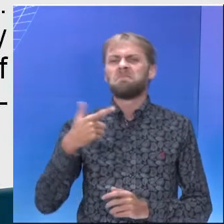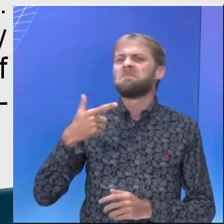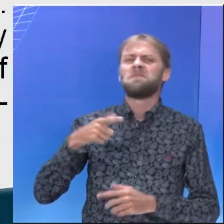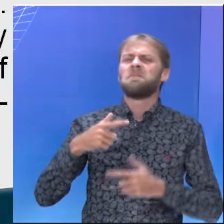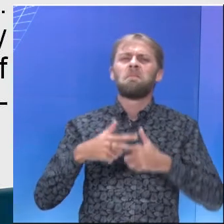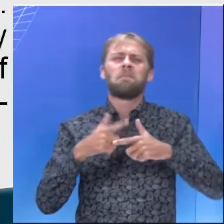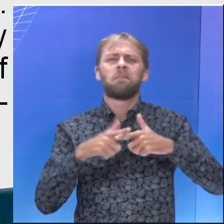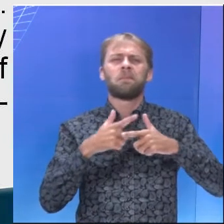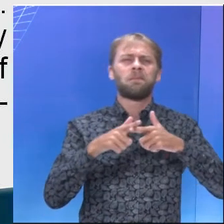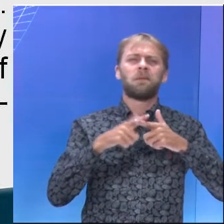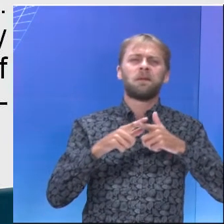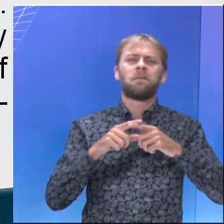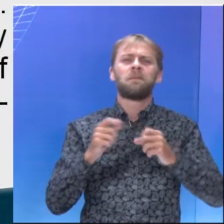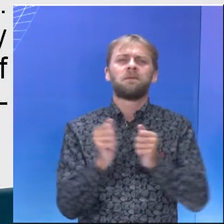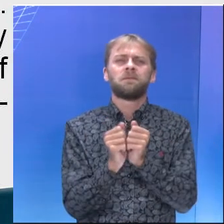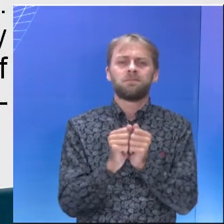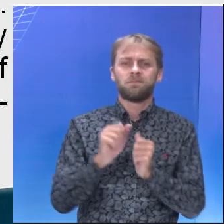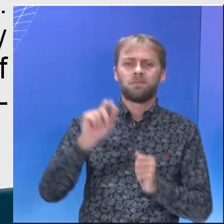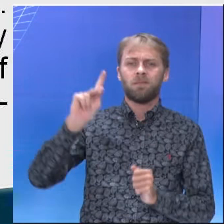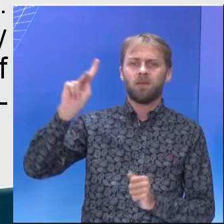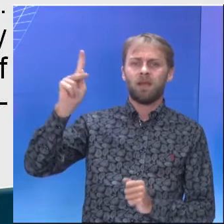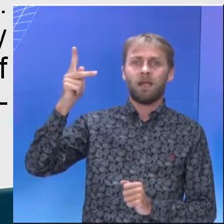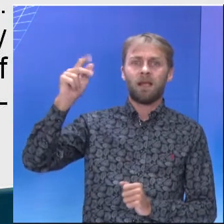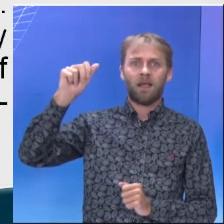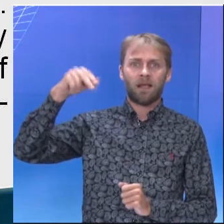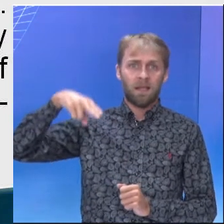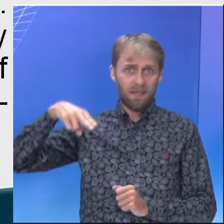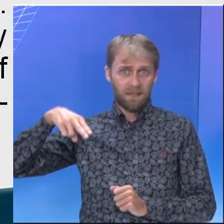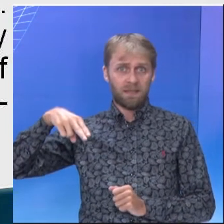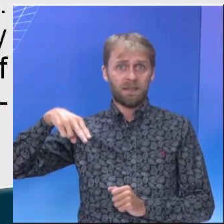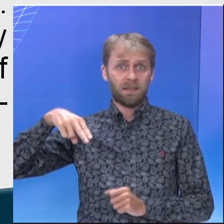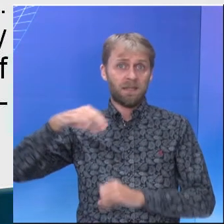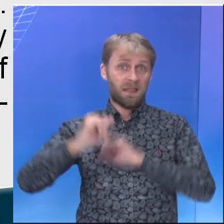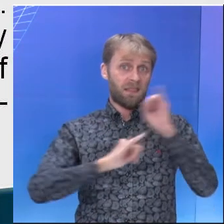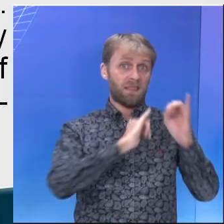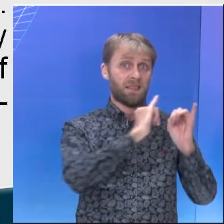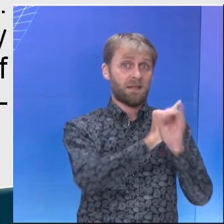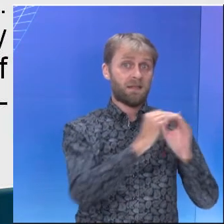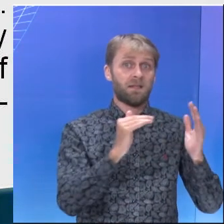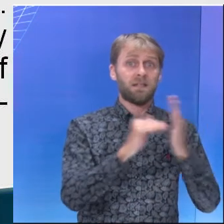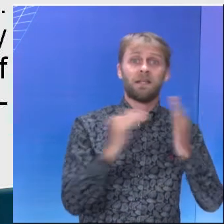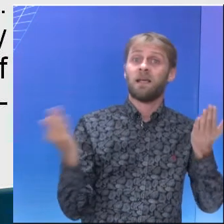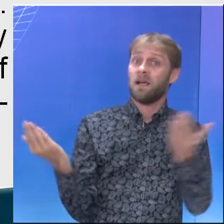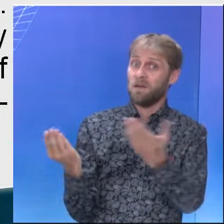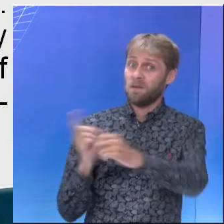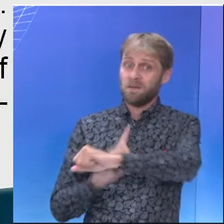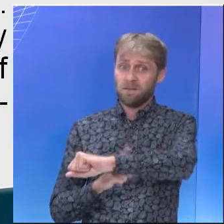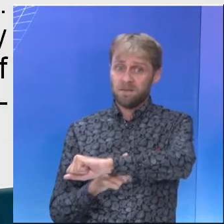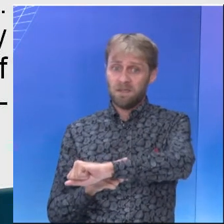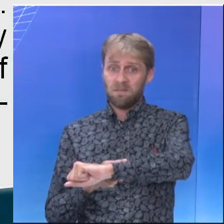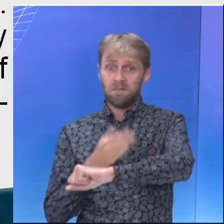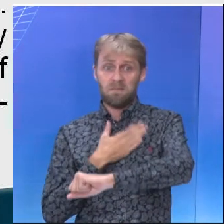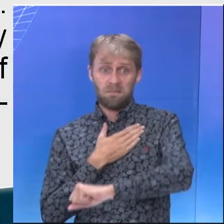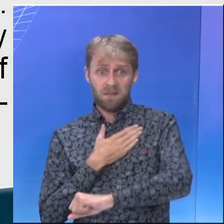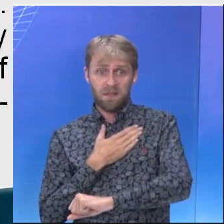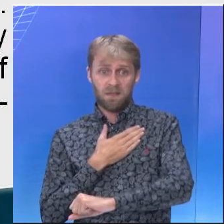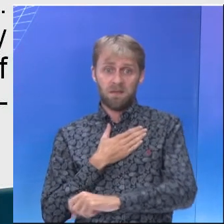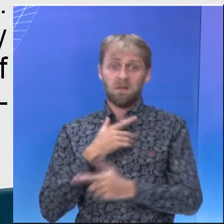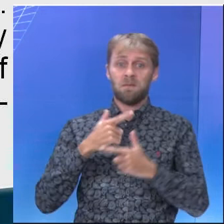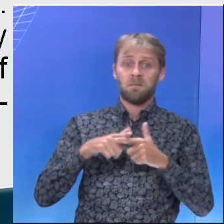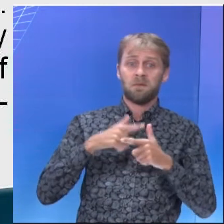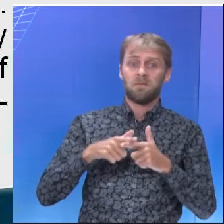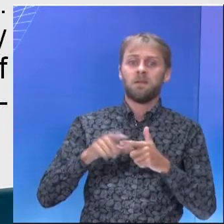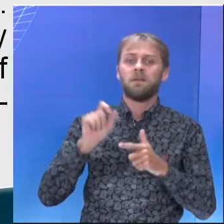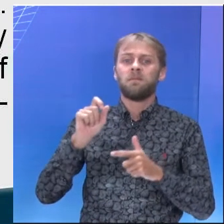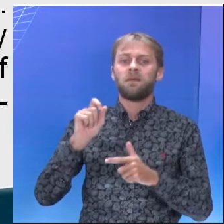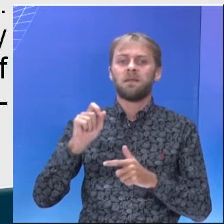problem with Khan Academy site until very recently. For me, the problem is the way